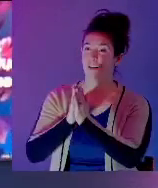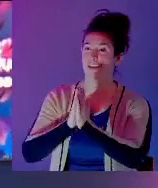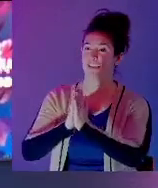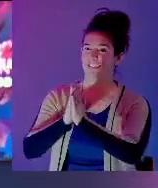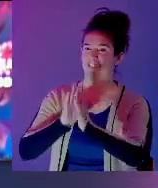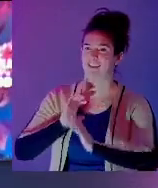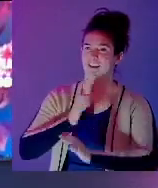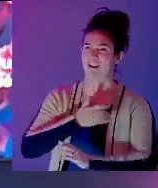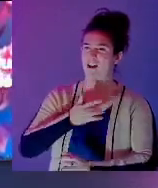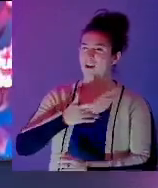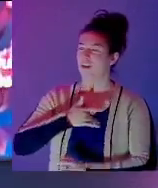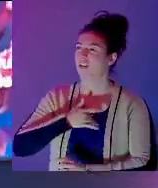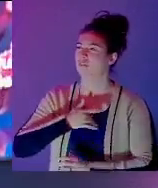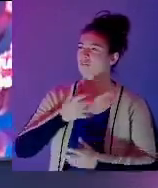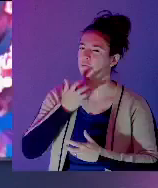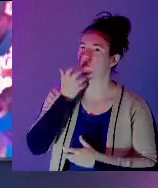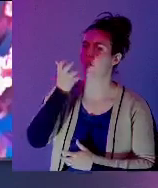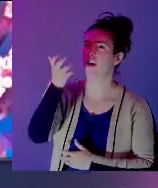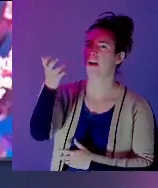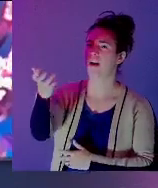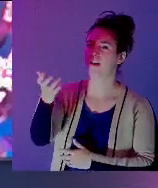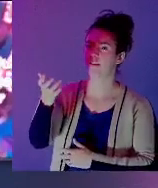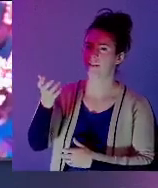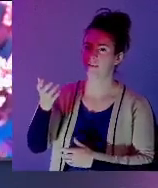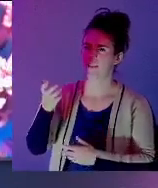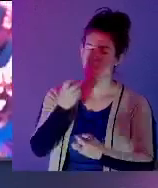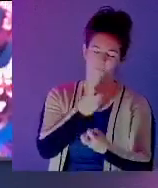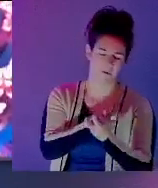will cry, these bones will sing.